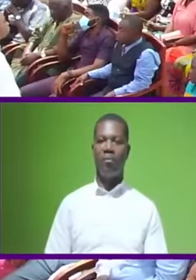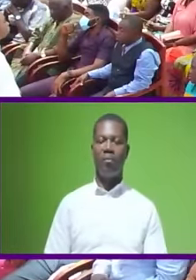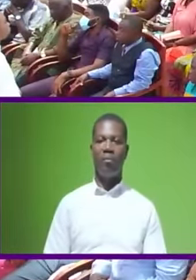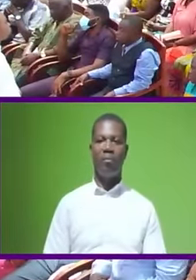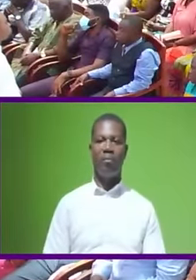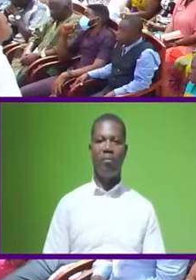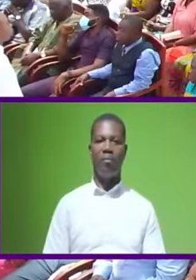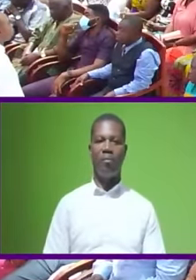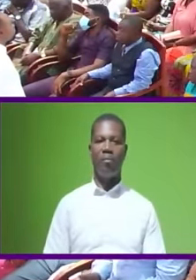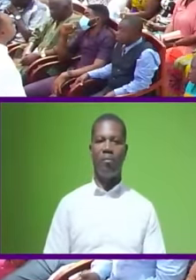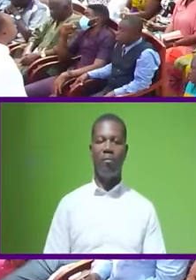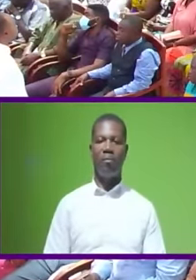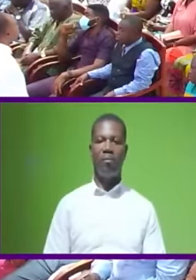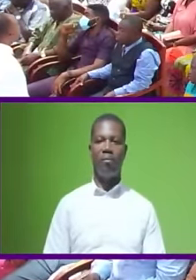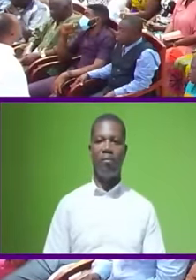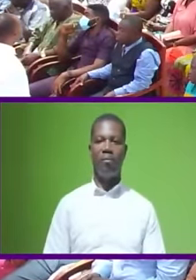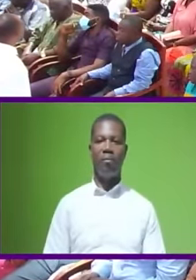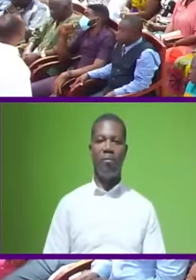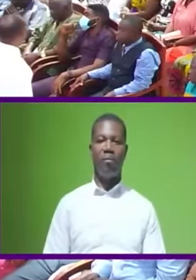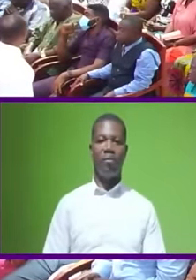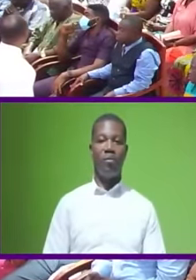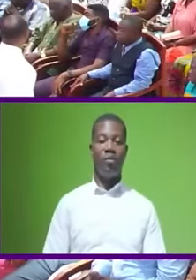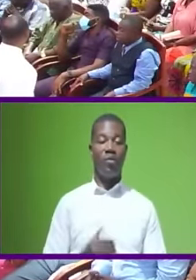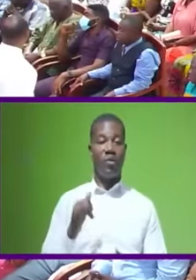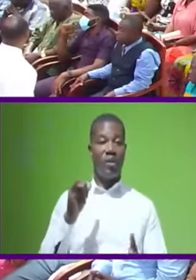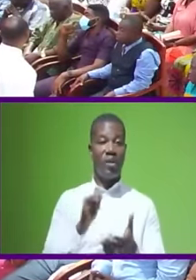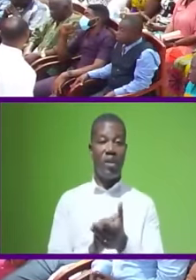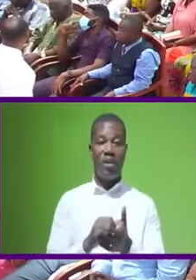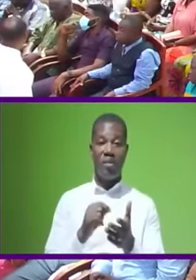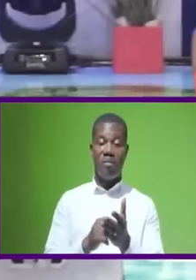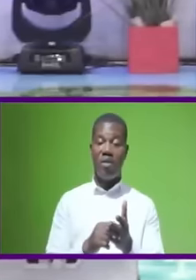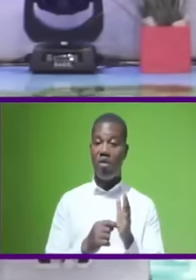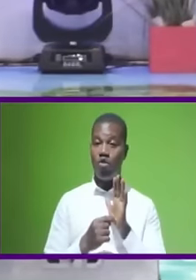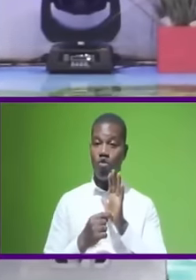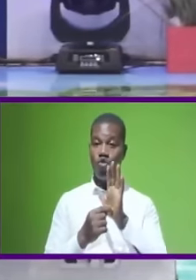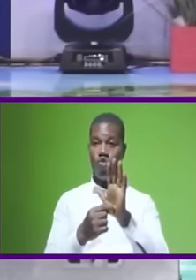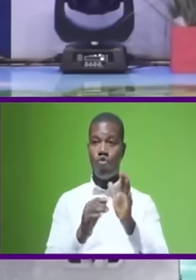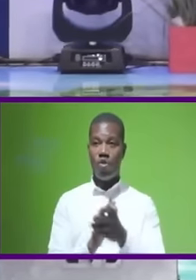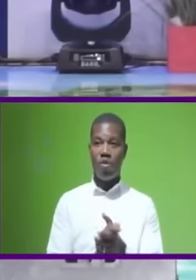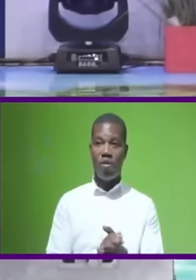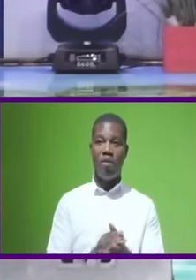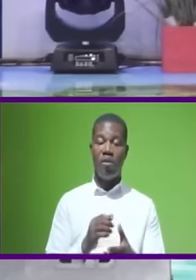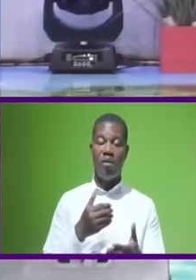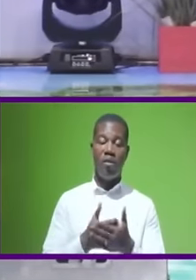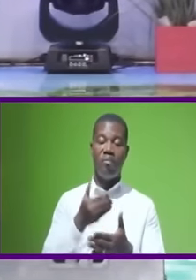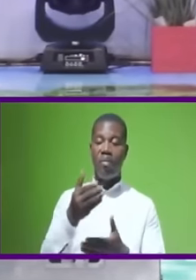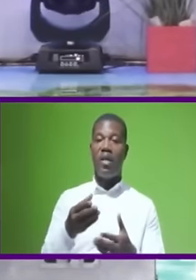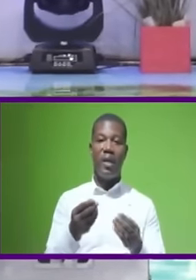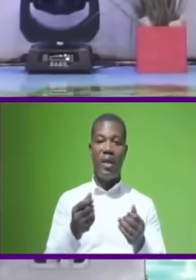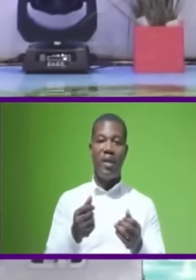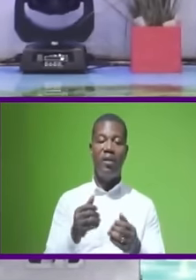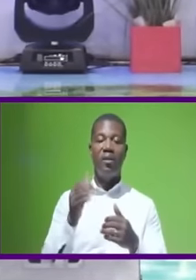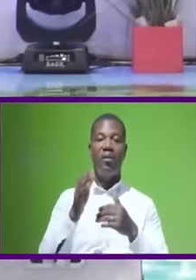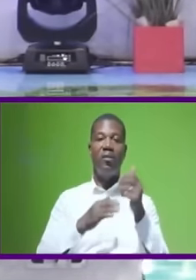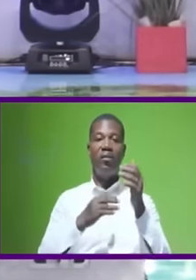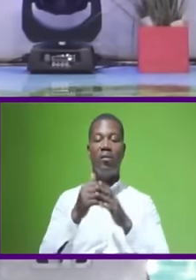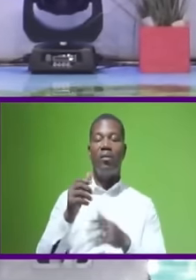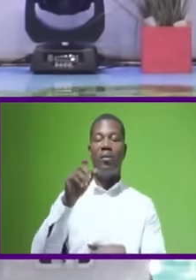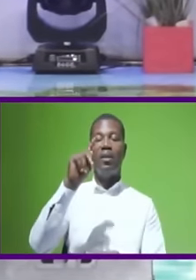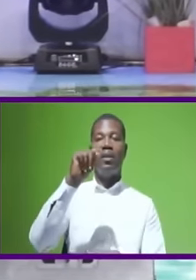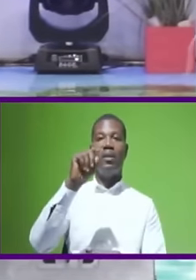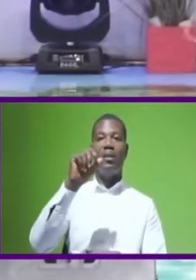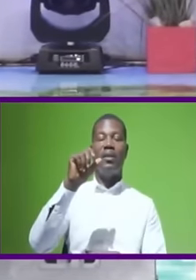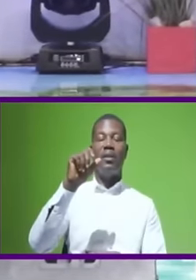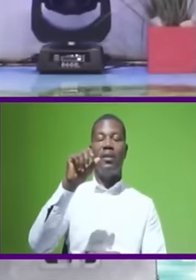of all. Ẹnu na mi di ẹkyẹrẹ mu ọ ti na mi tọ nsaasi mi bọ apata mi si